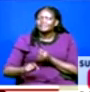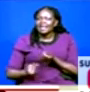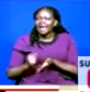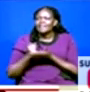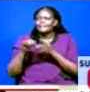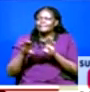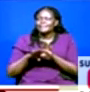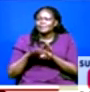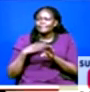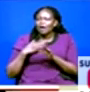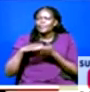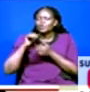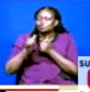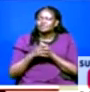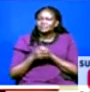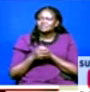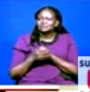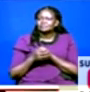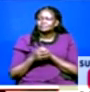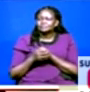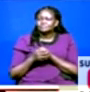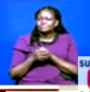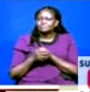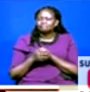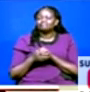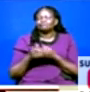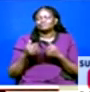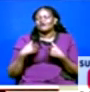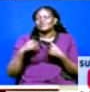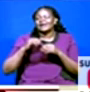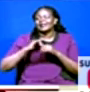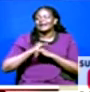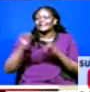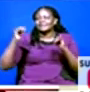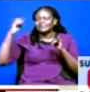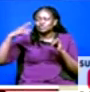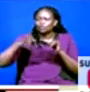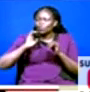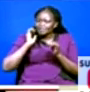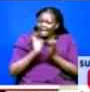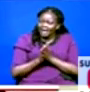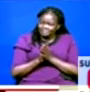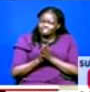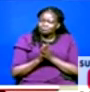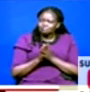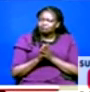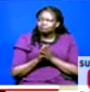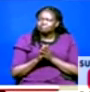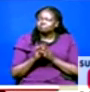members, particularly to have clean energy, water and sanitation, and